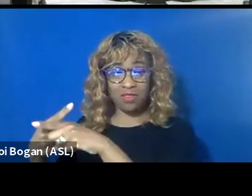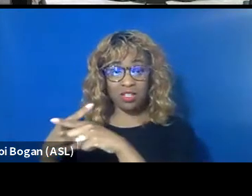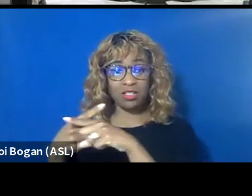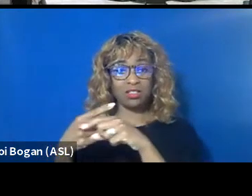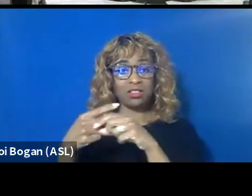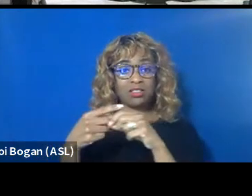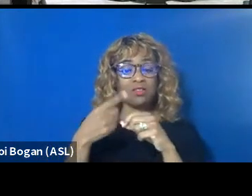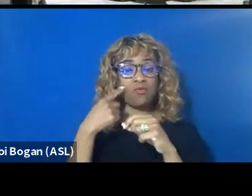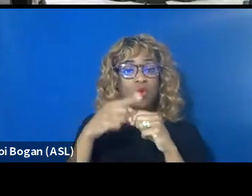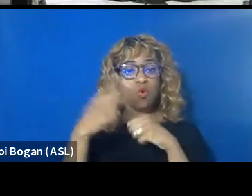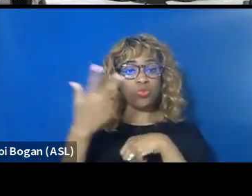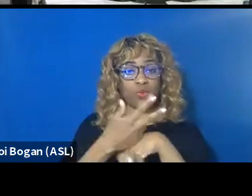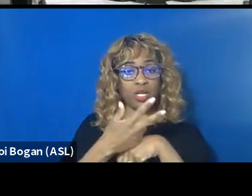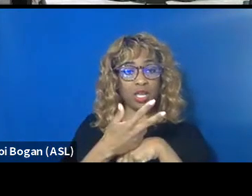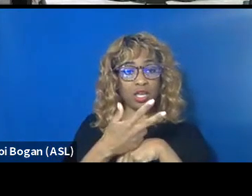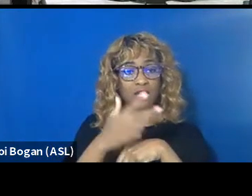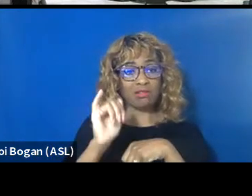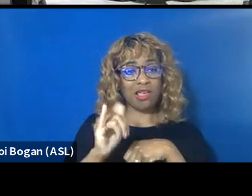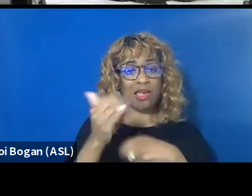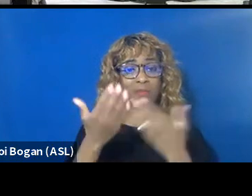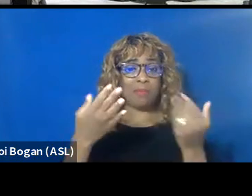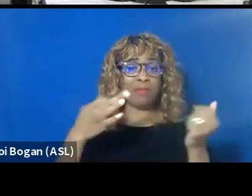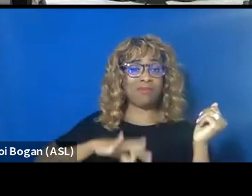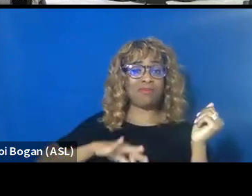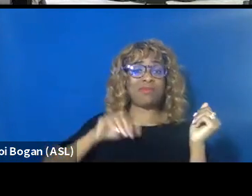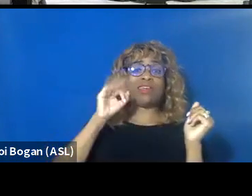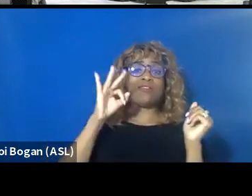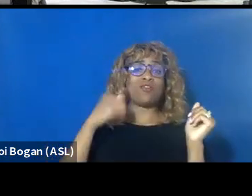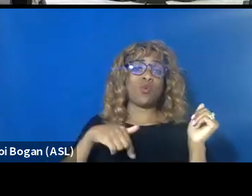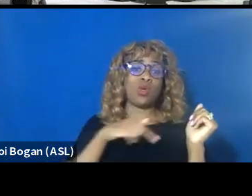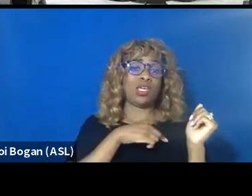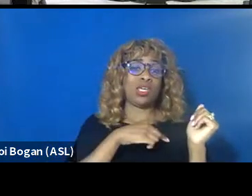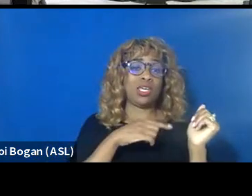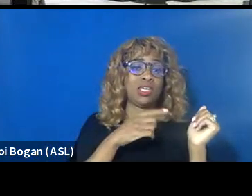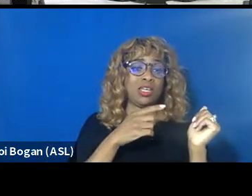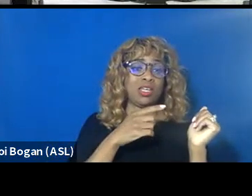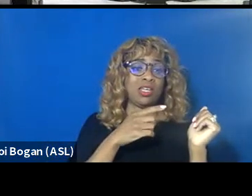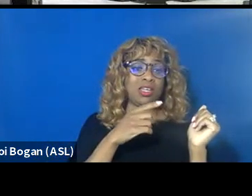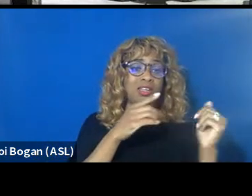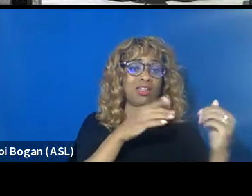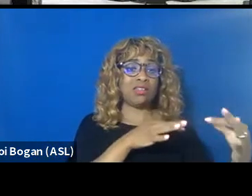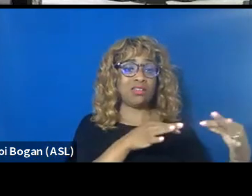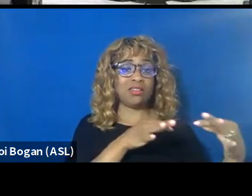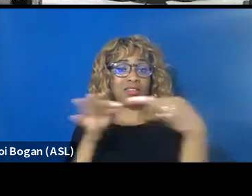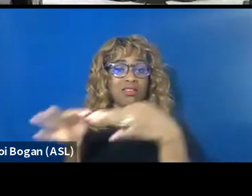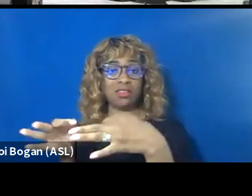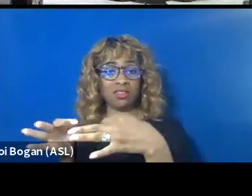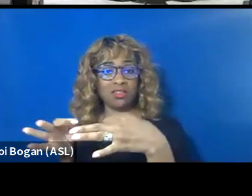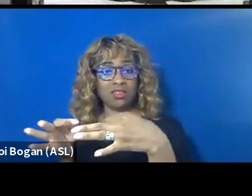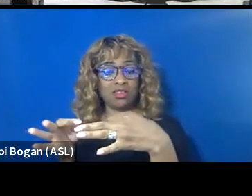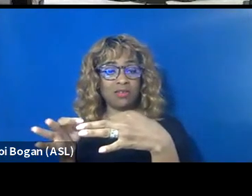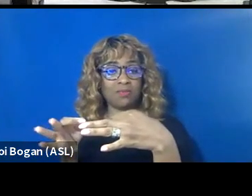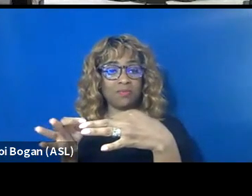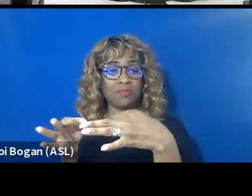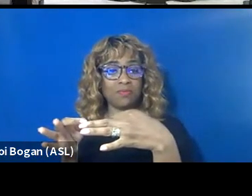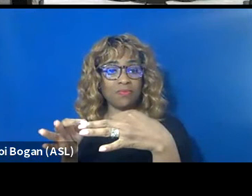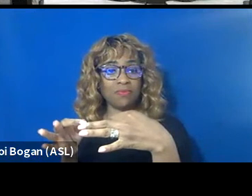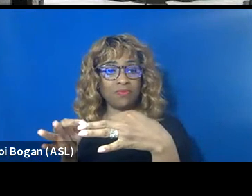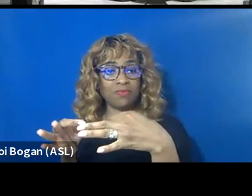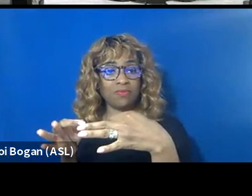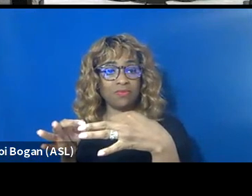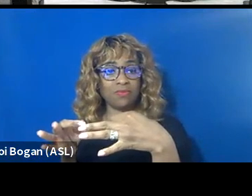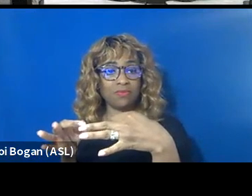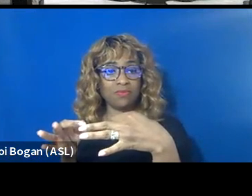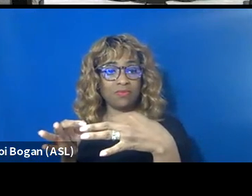3 days, that it would be beneficial for us to move the the